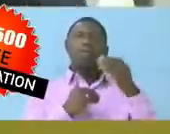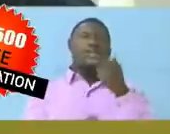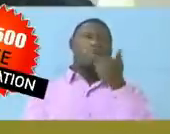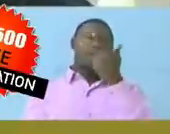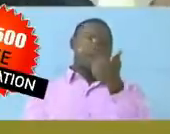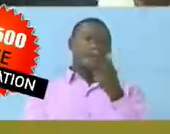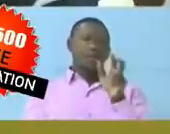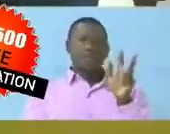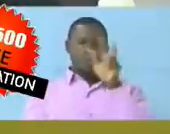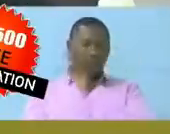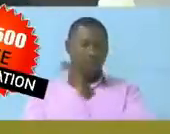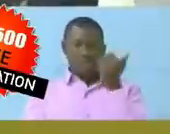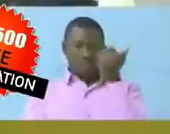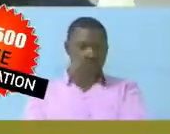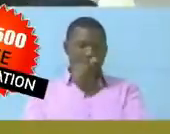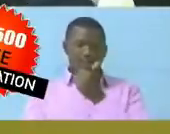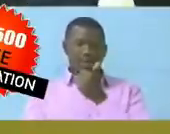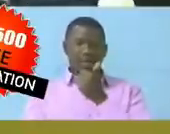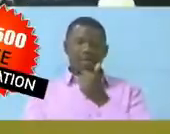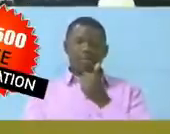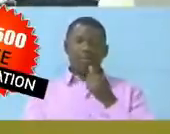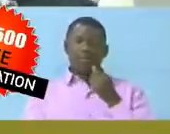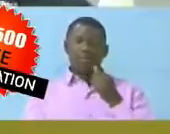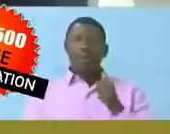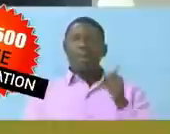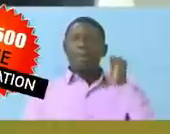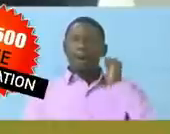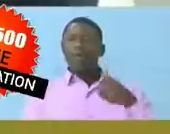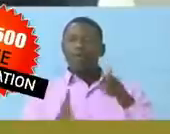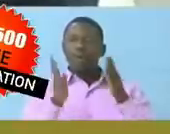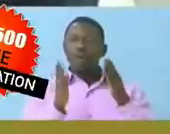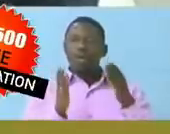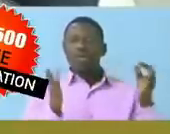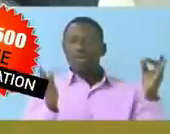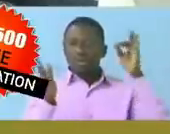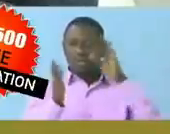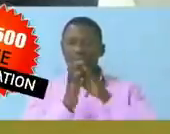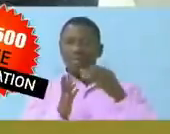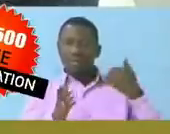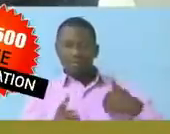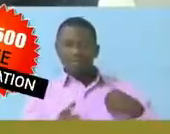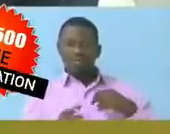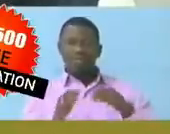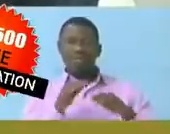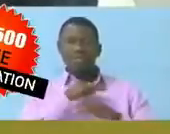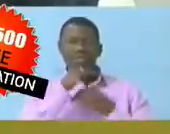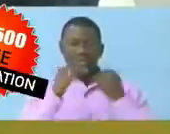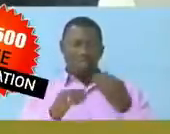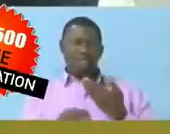African migrants were killed. In fact, 56. West African